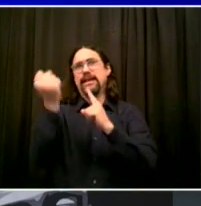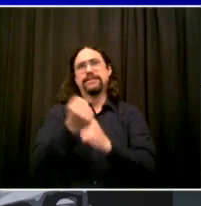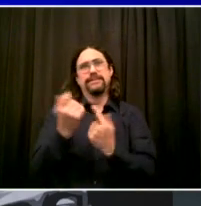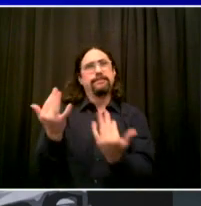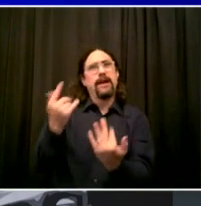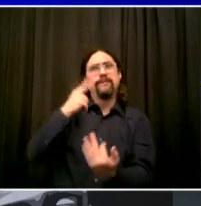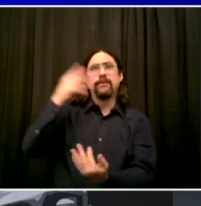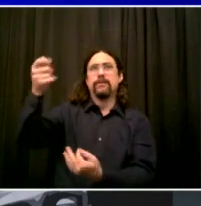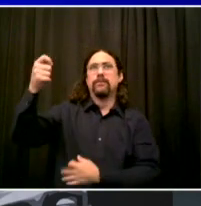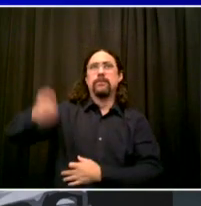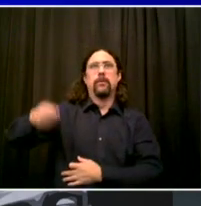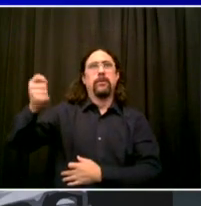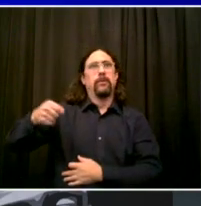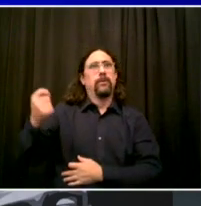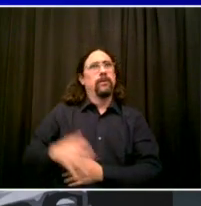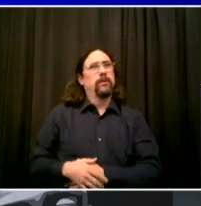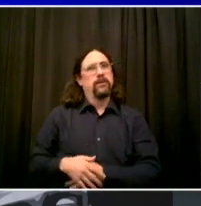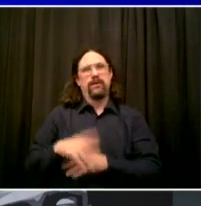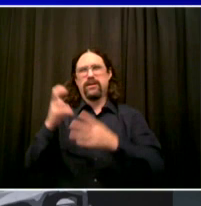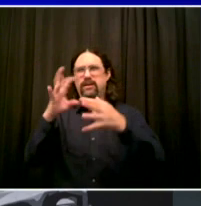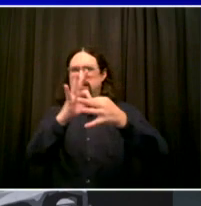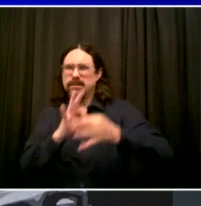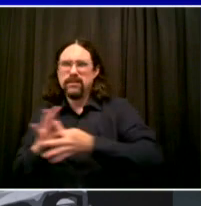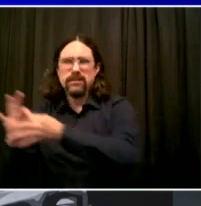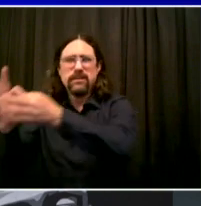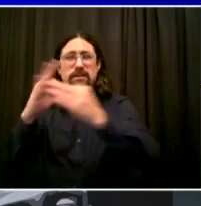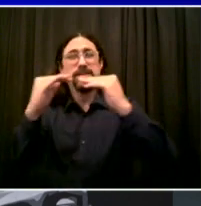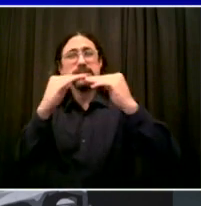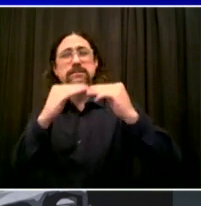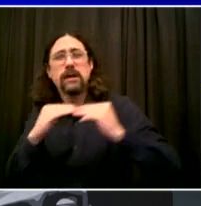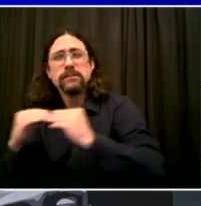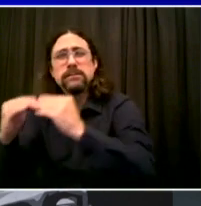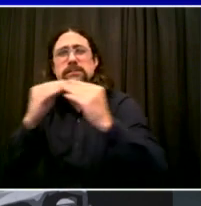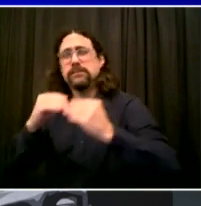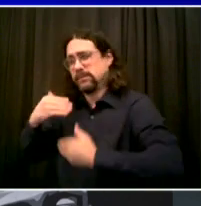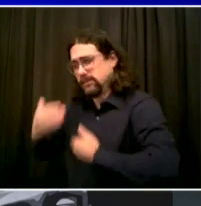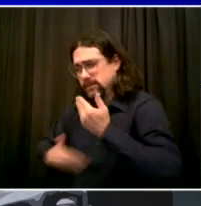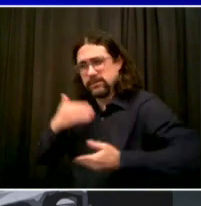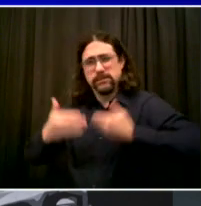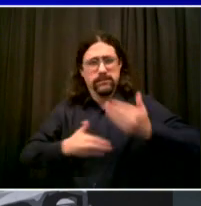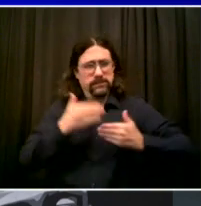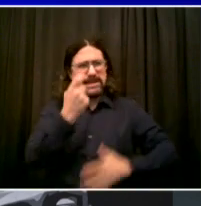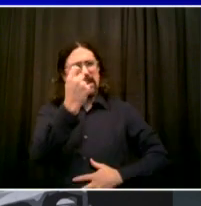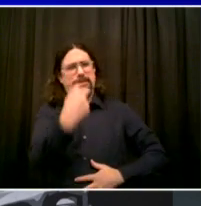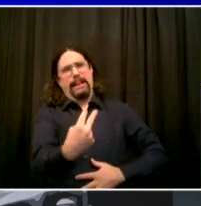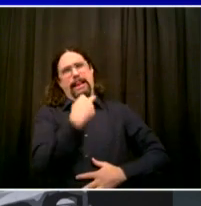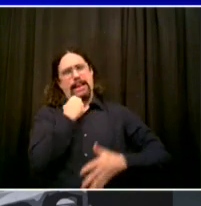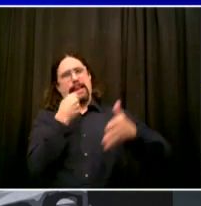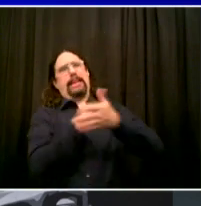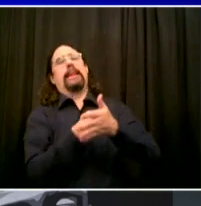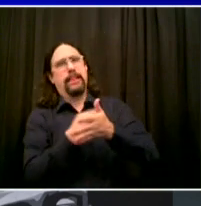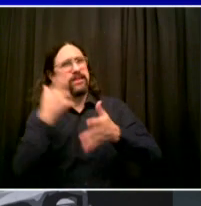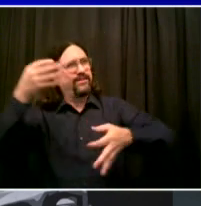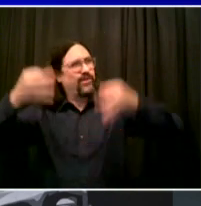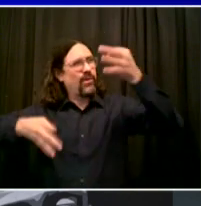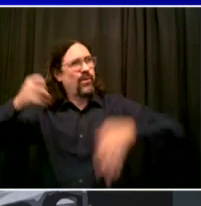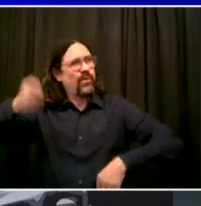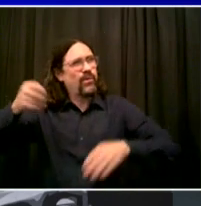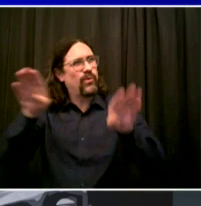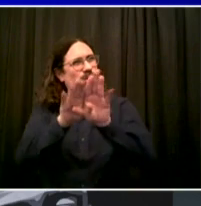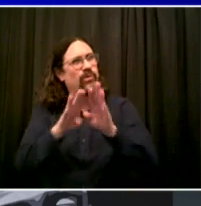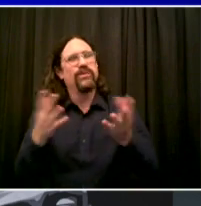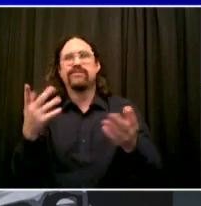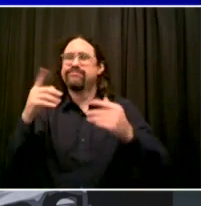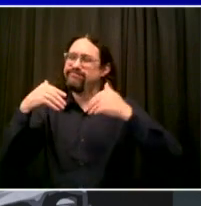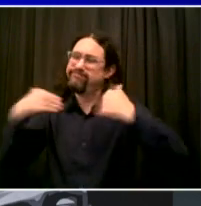Now, back to the point about reopening schools and providing support for our